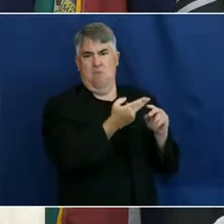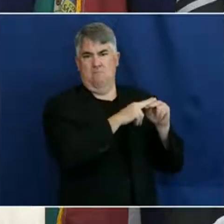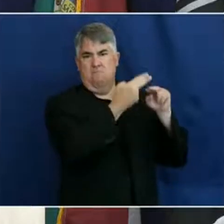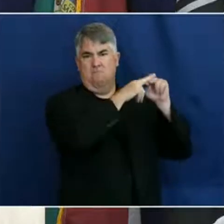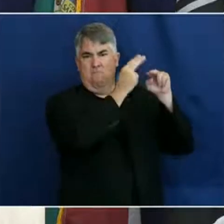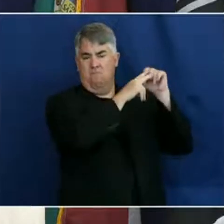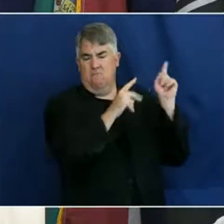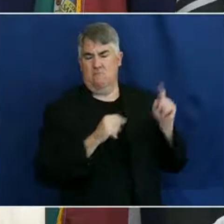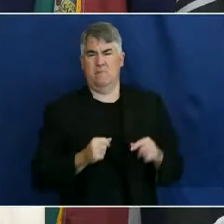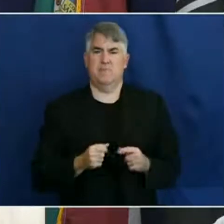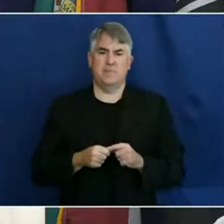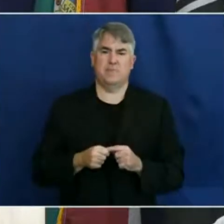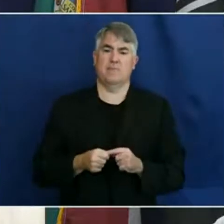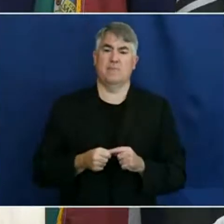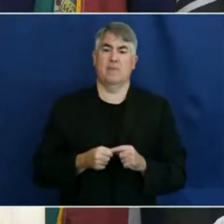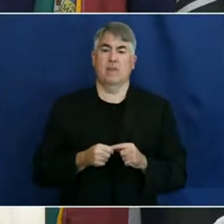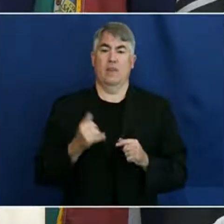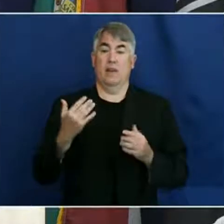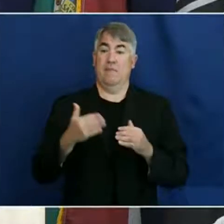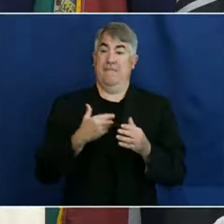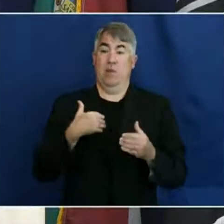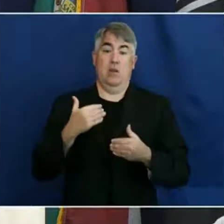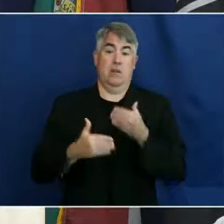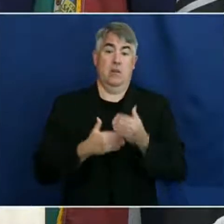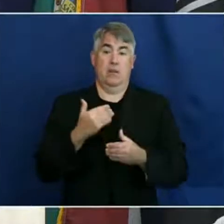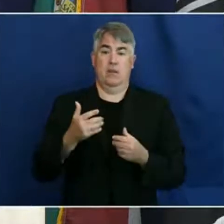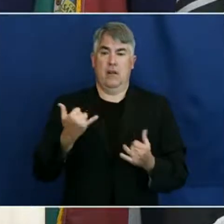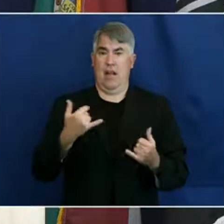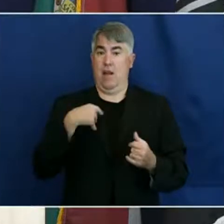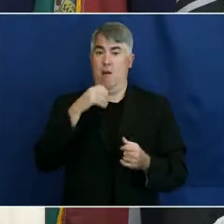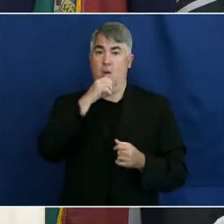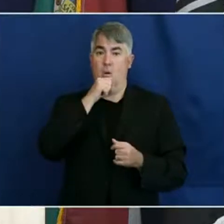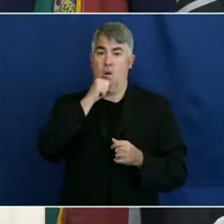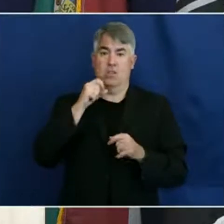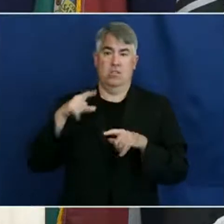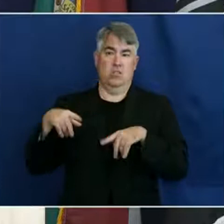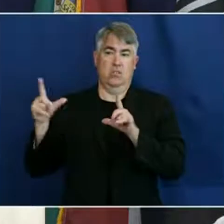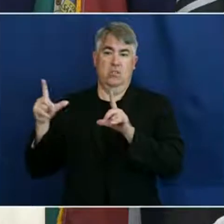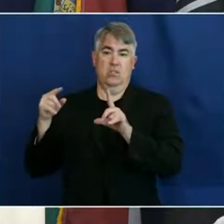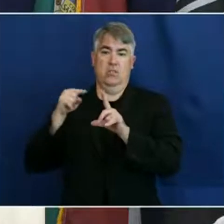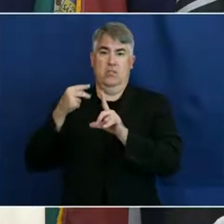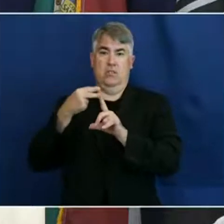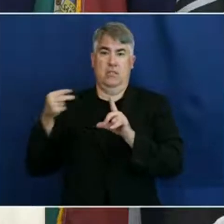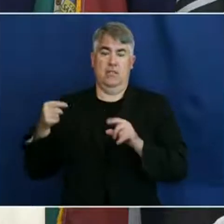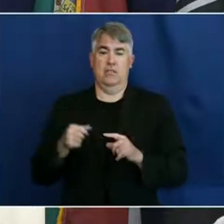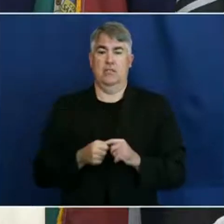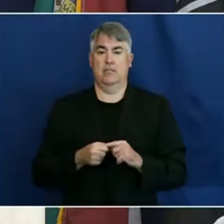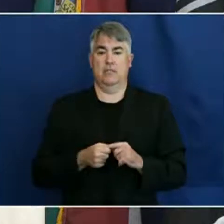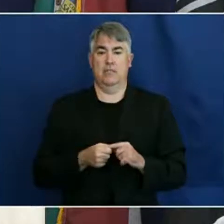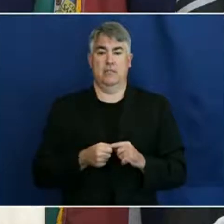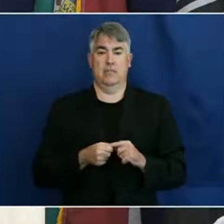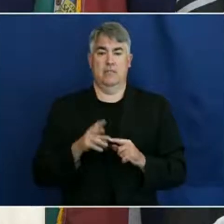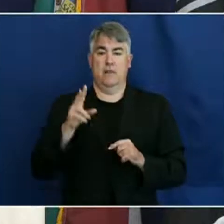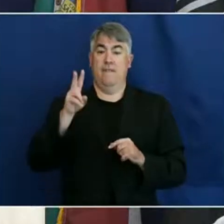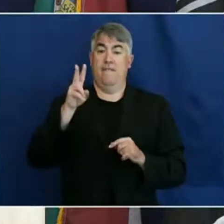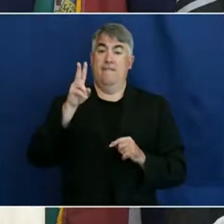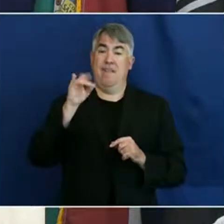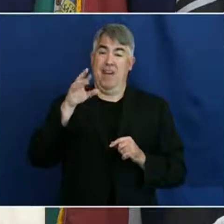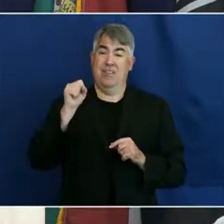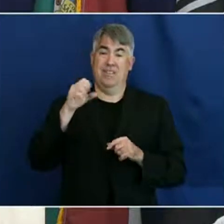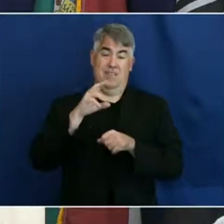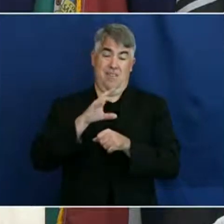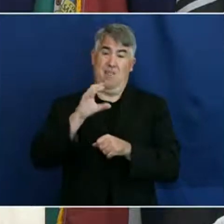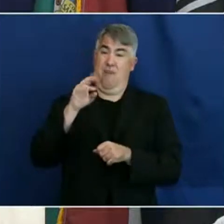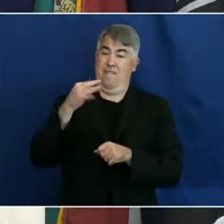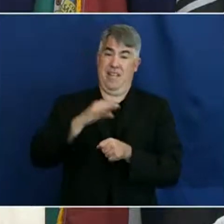finally, before I get into the slide on the orange tier and what it means, we just want to reiterate the virus is still active. It is still present